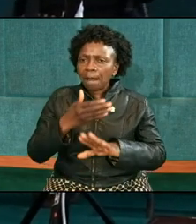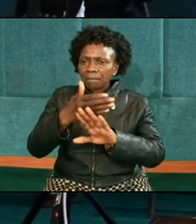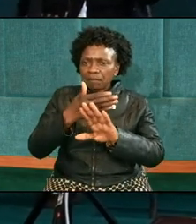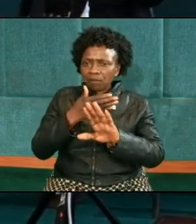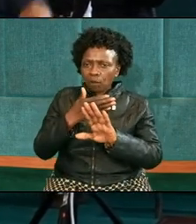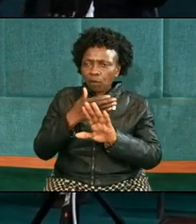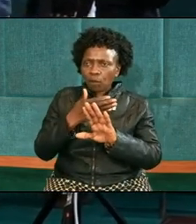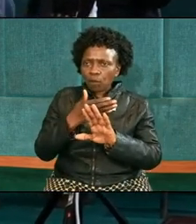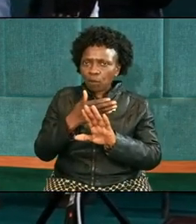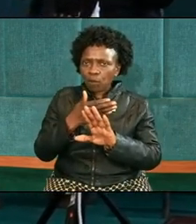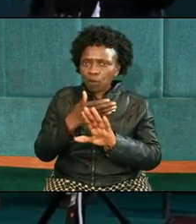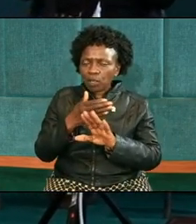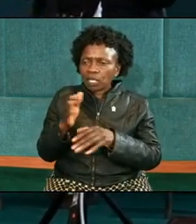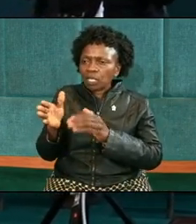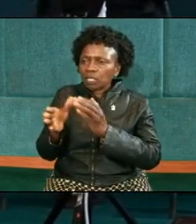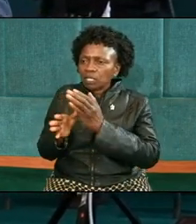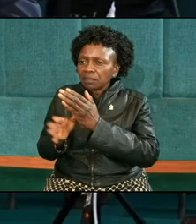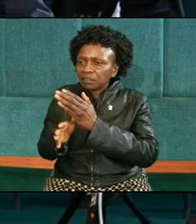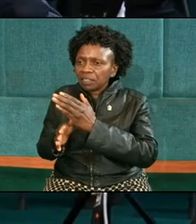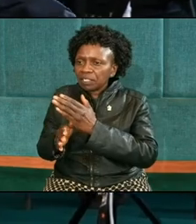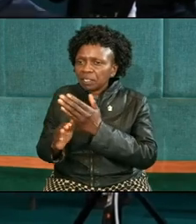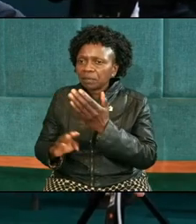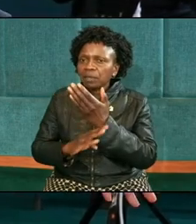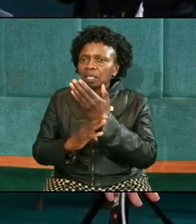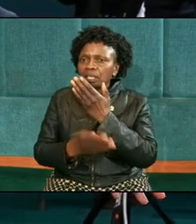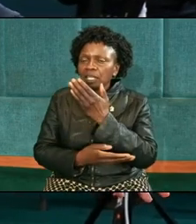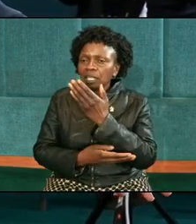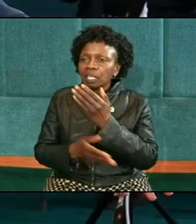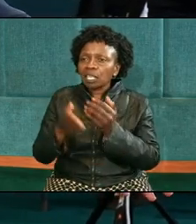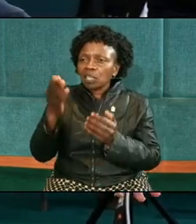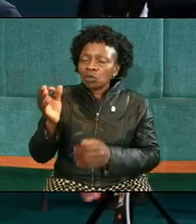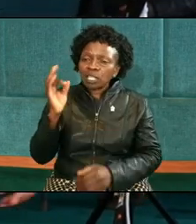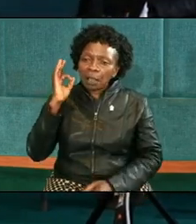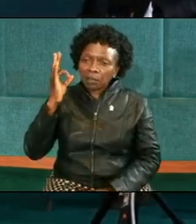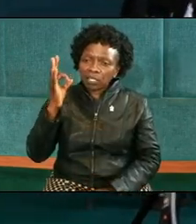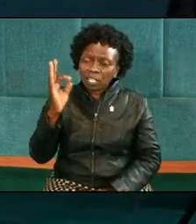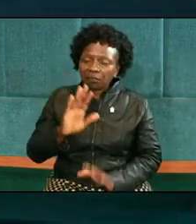Before the fish belly, he was a preacher.